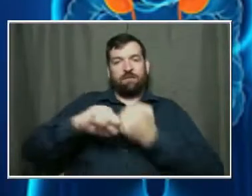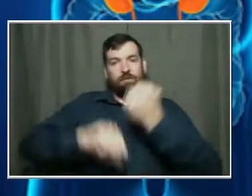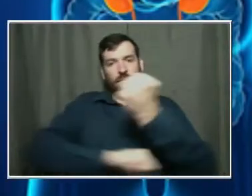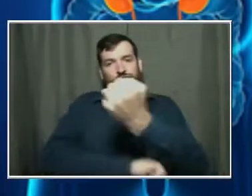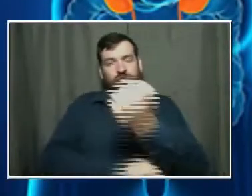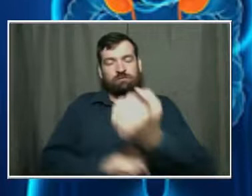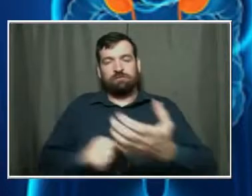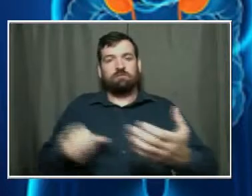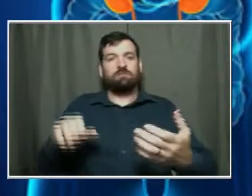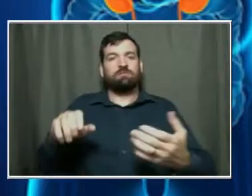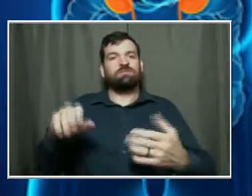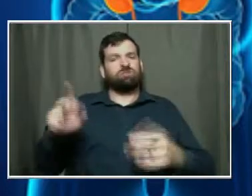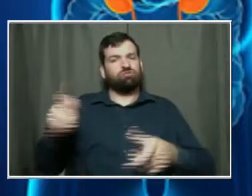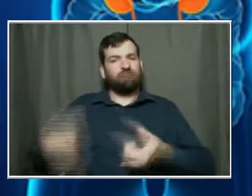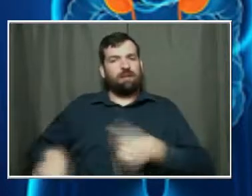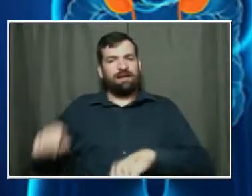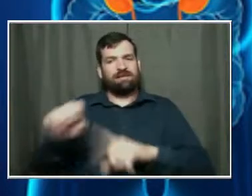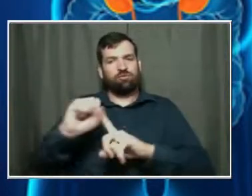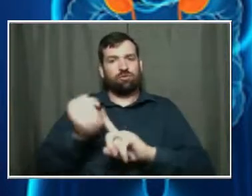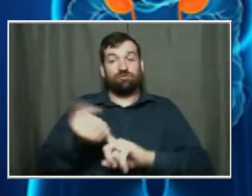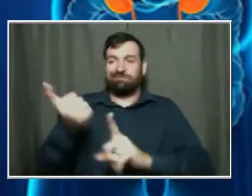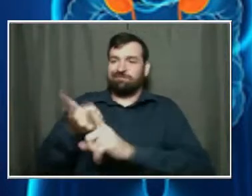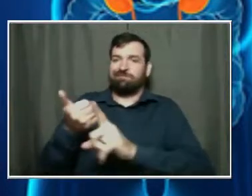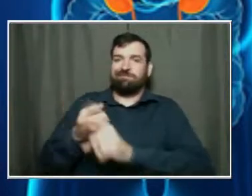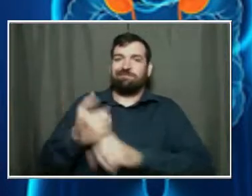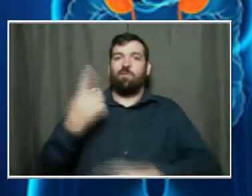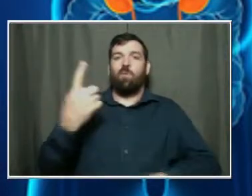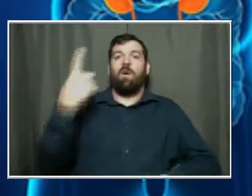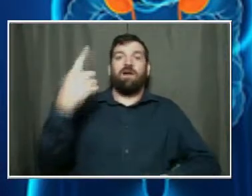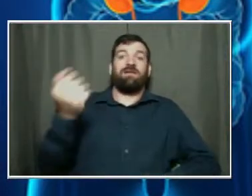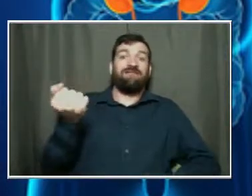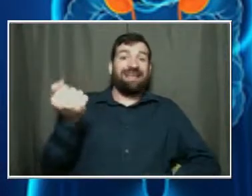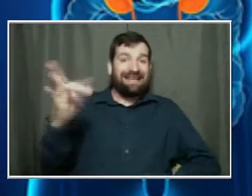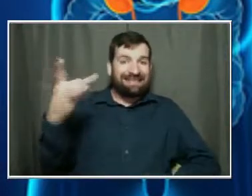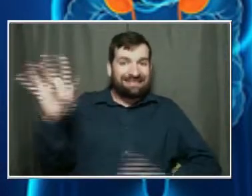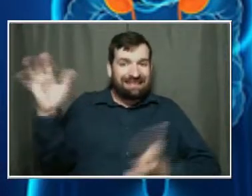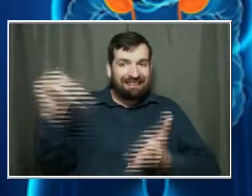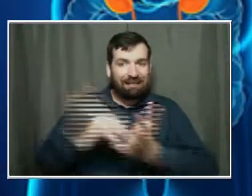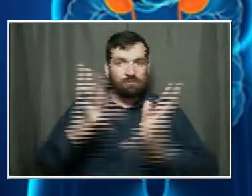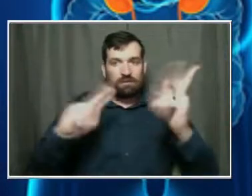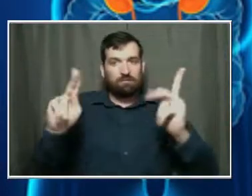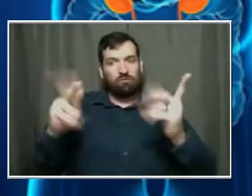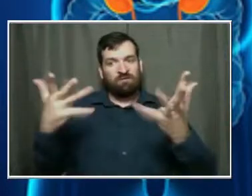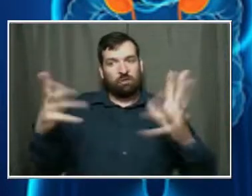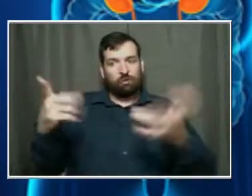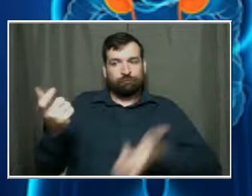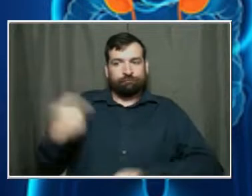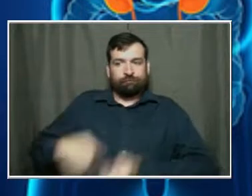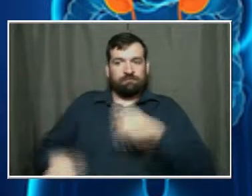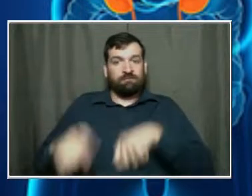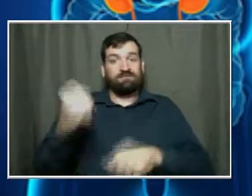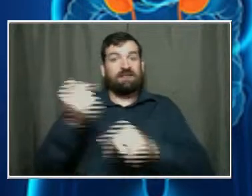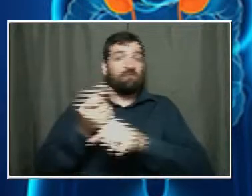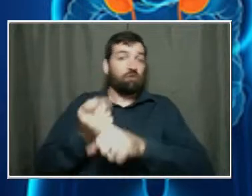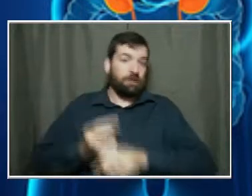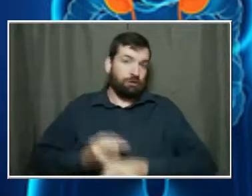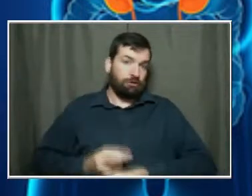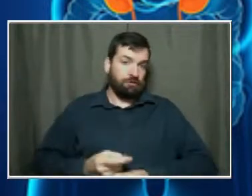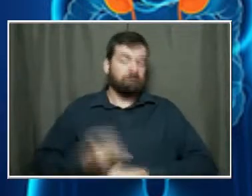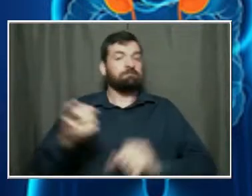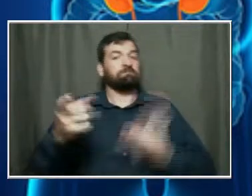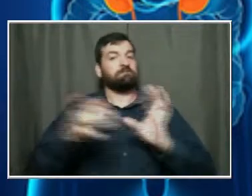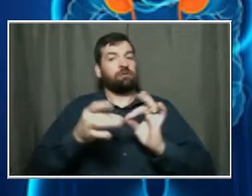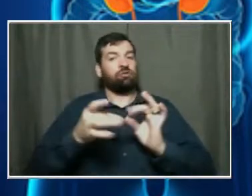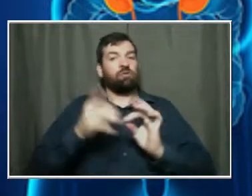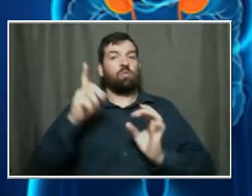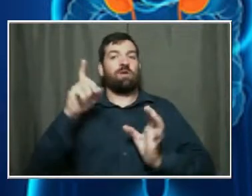transplant situation. Erron was one of 18,000 people to get a kidney transplant and to get one every year. As we mentioned,